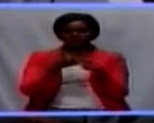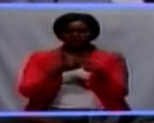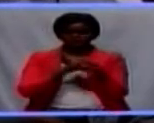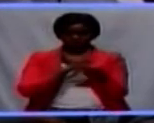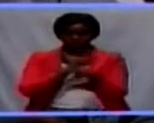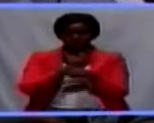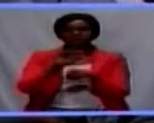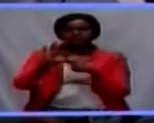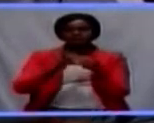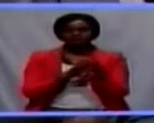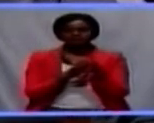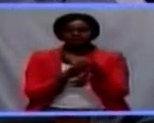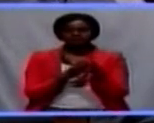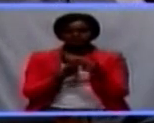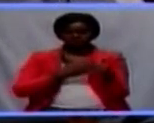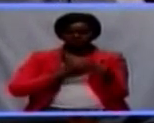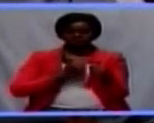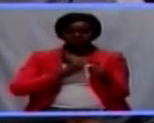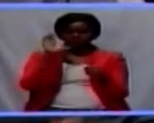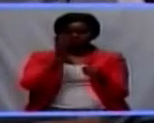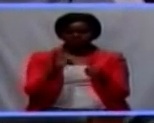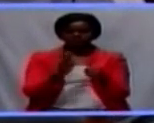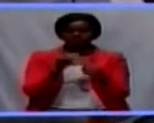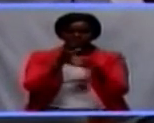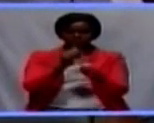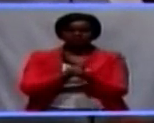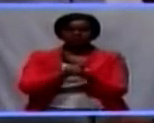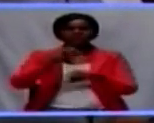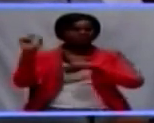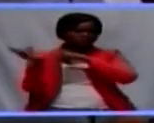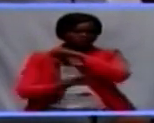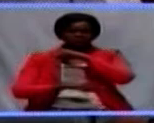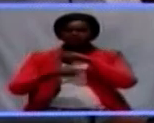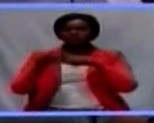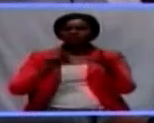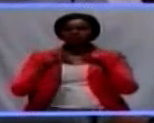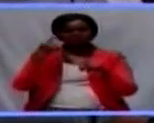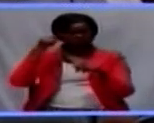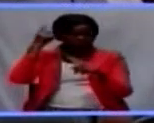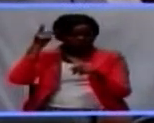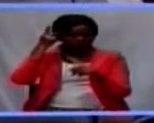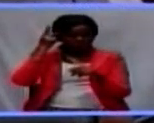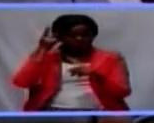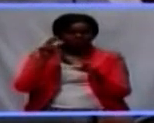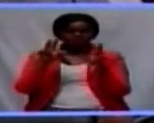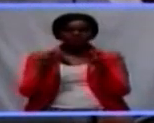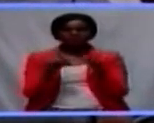returned, I've never received any instructions to fix anyone for political reasons. Because